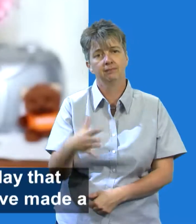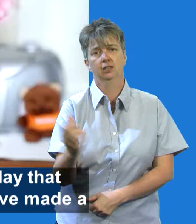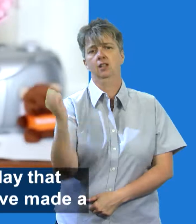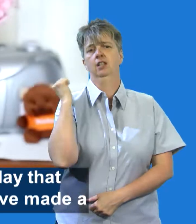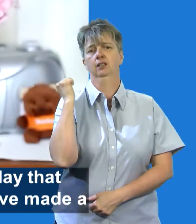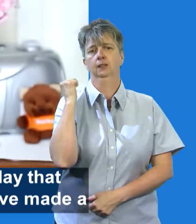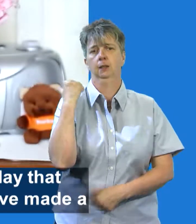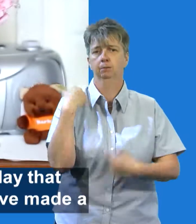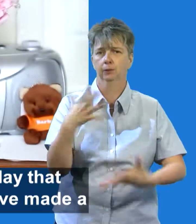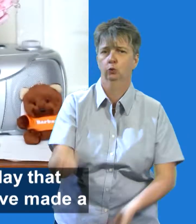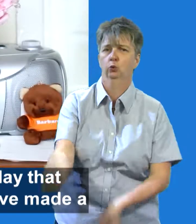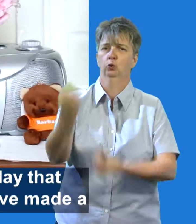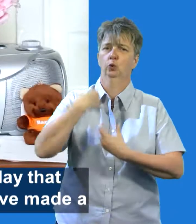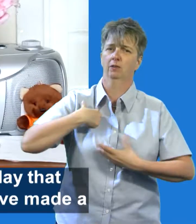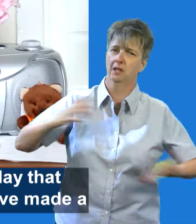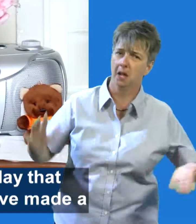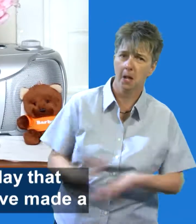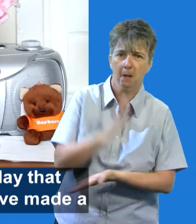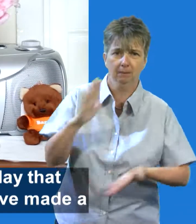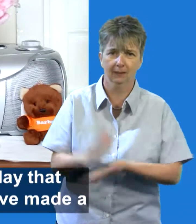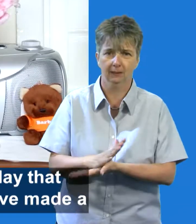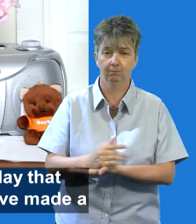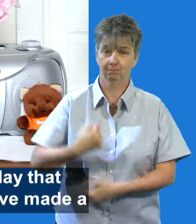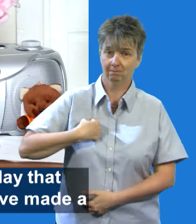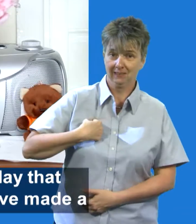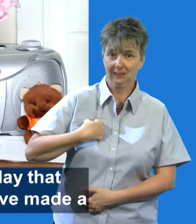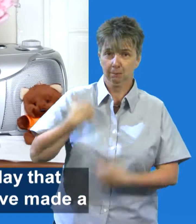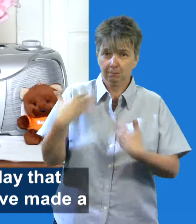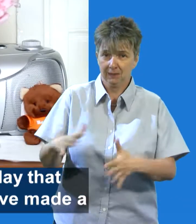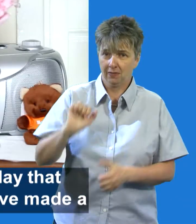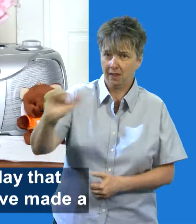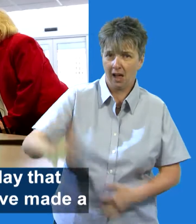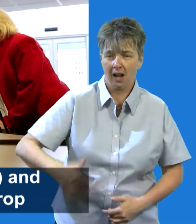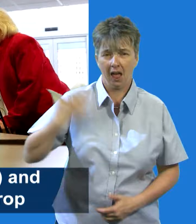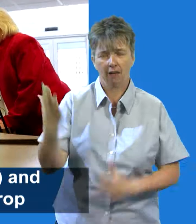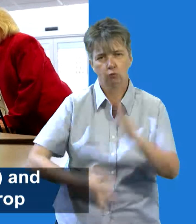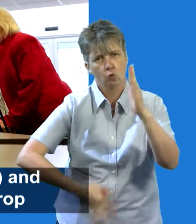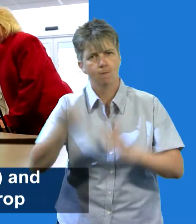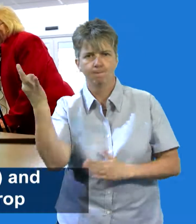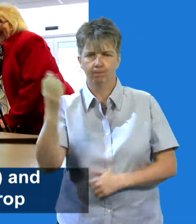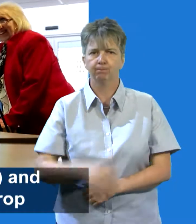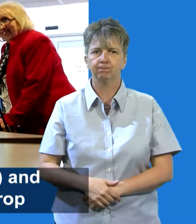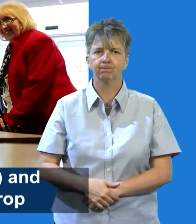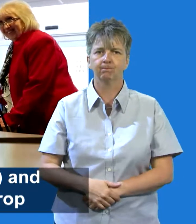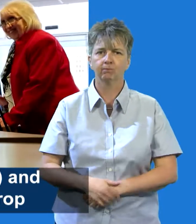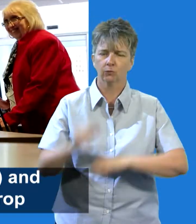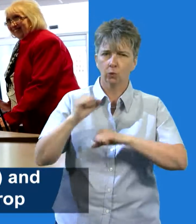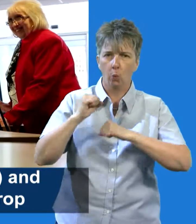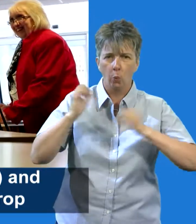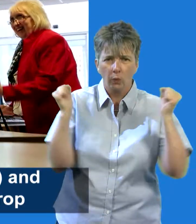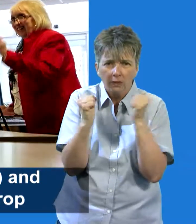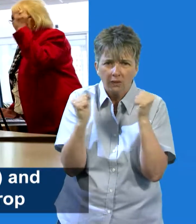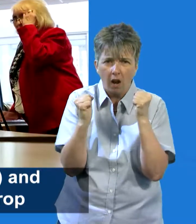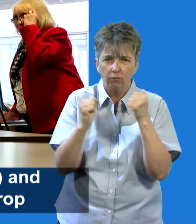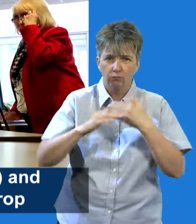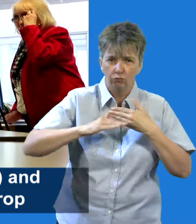Someone said to me the other day that I'm a very happy person and I've made a difference to their life. Hello. And he said